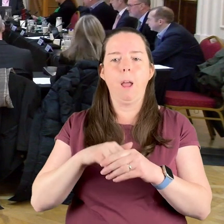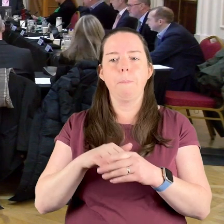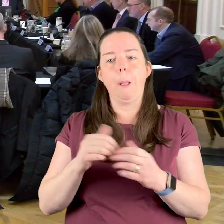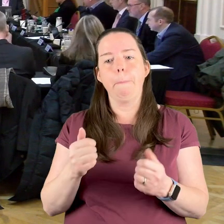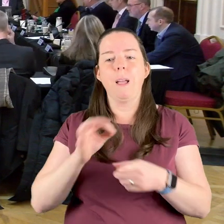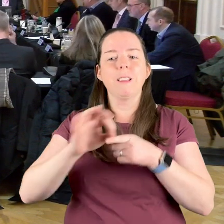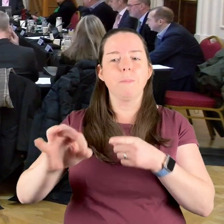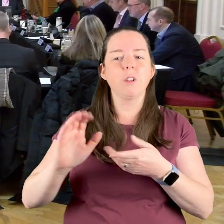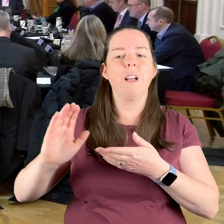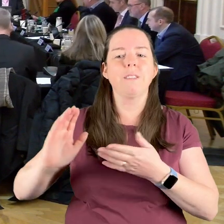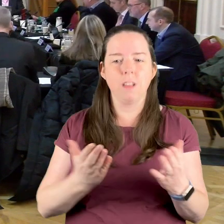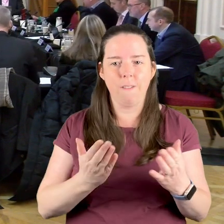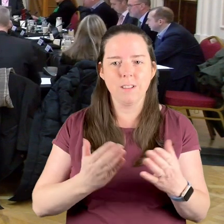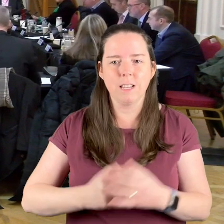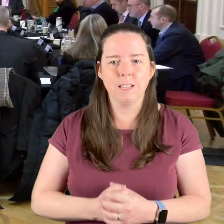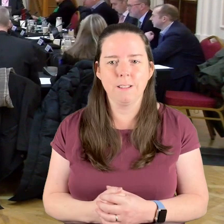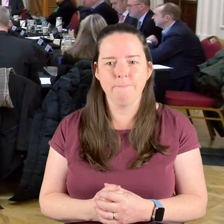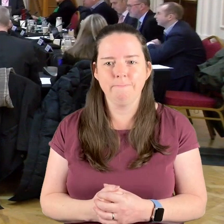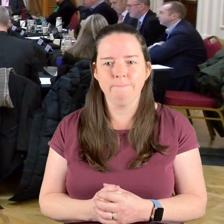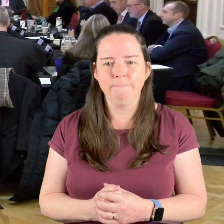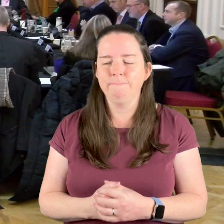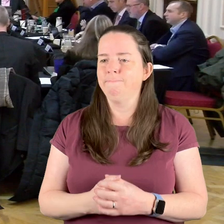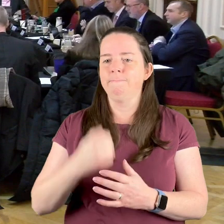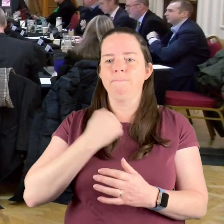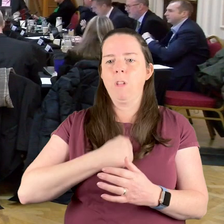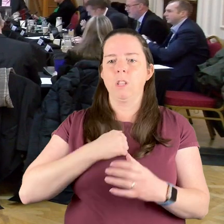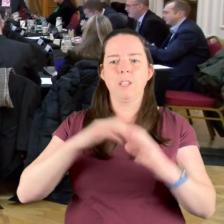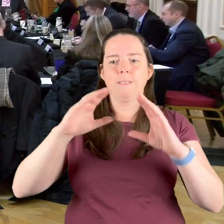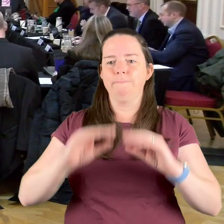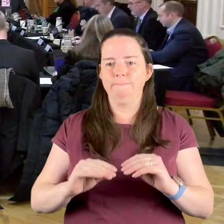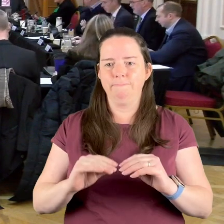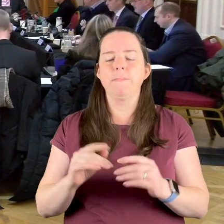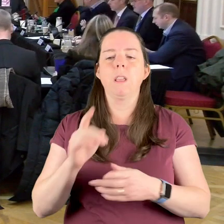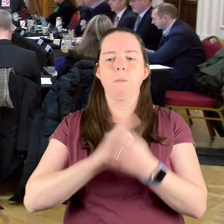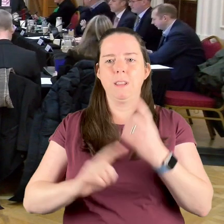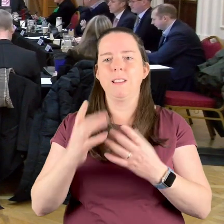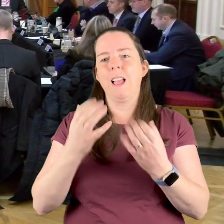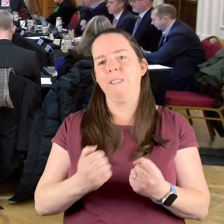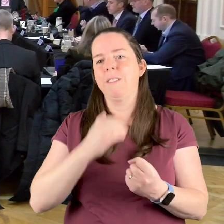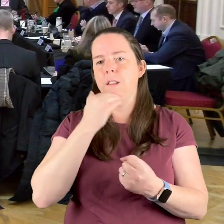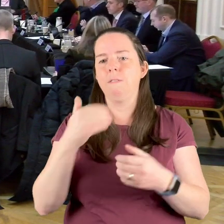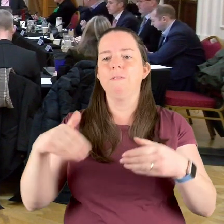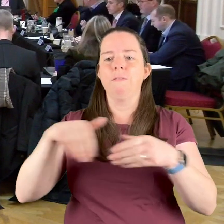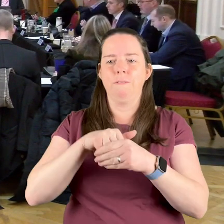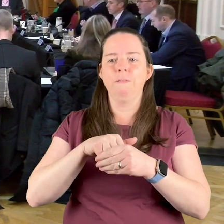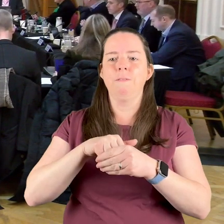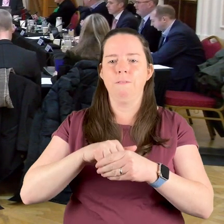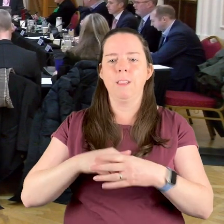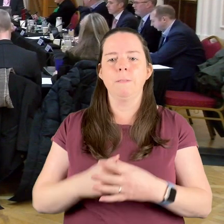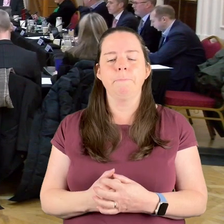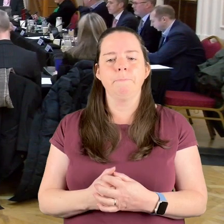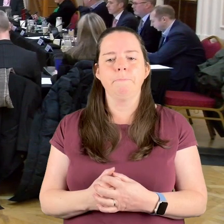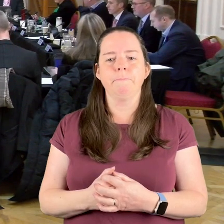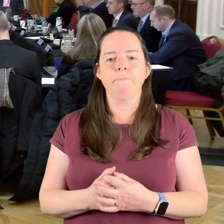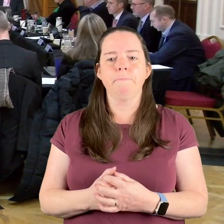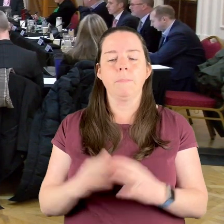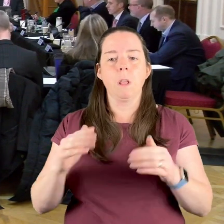Palmer, Partner Member for Specialised Services. And with no further apologies, the meeting is called.